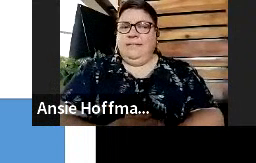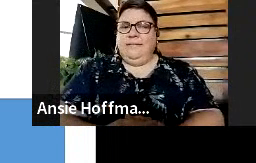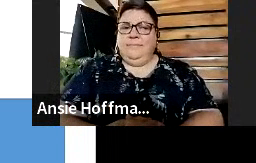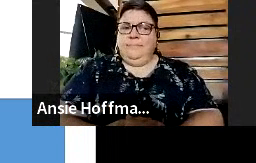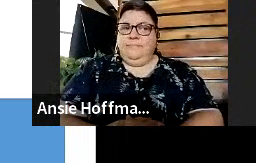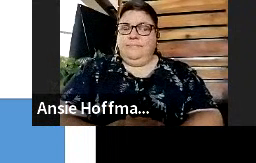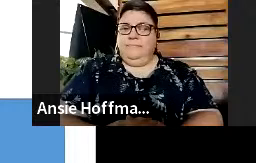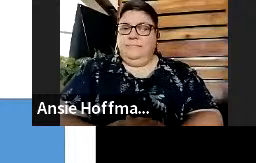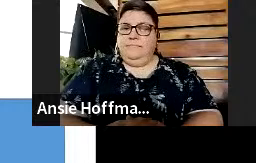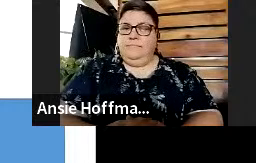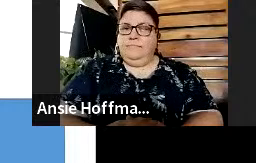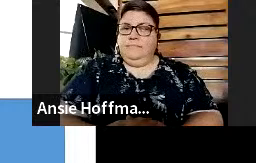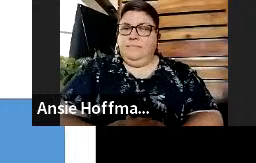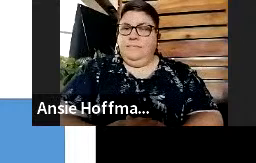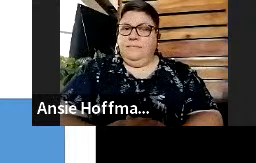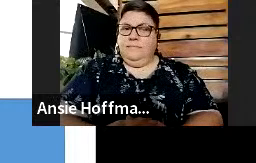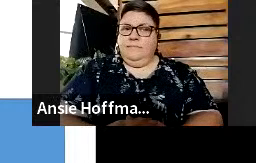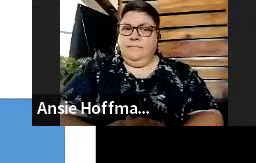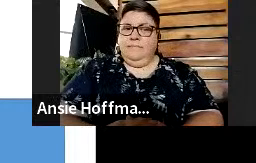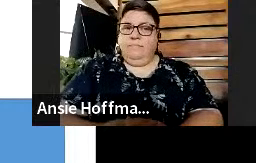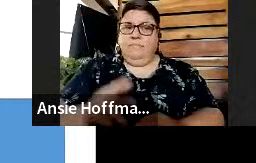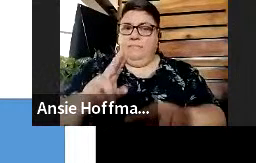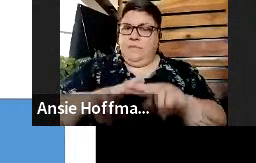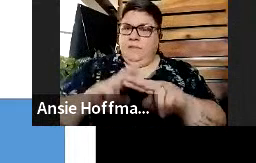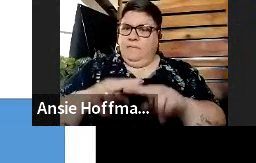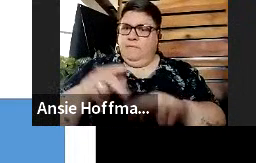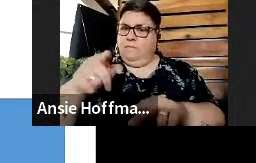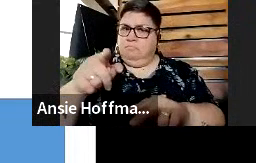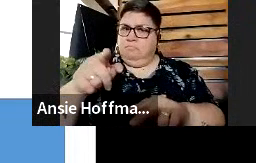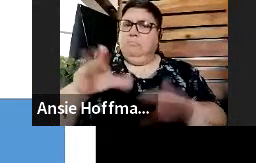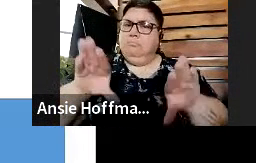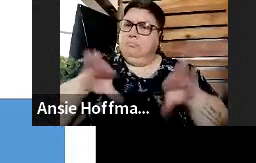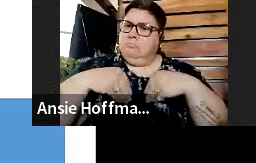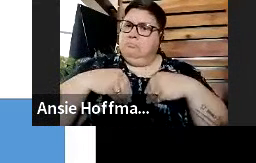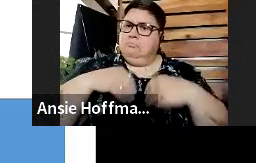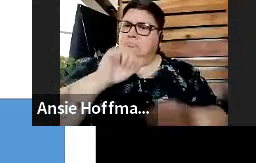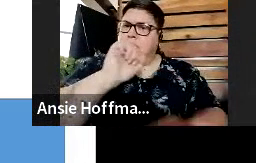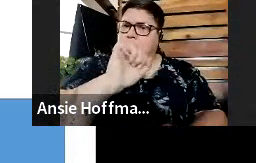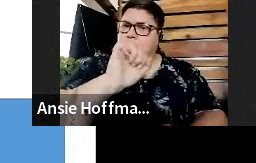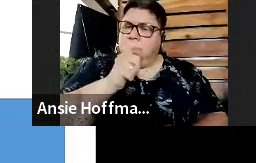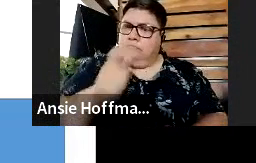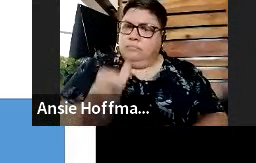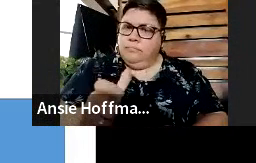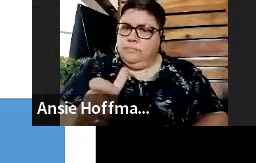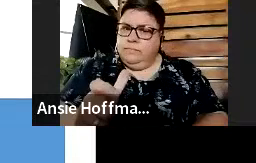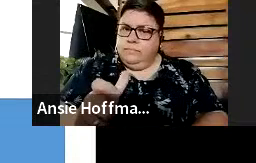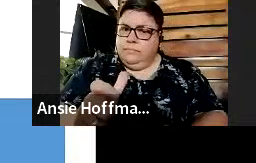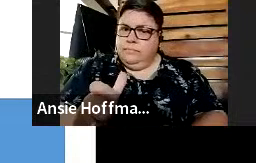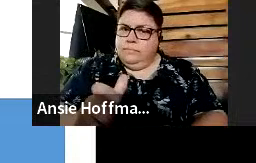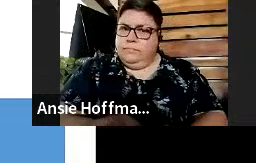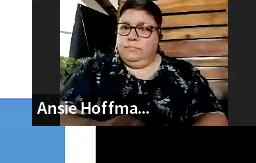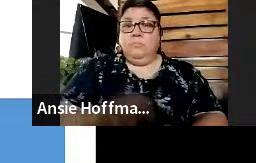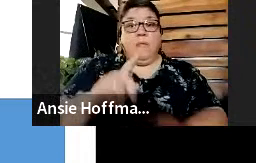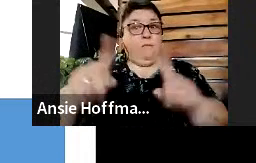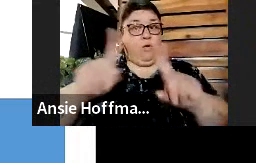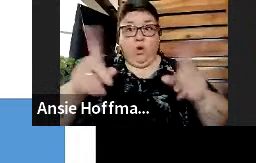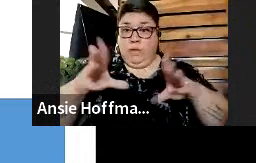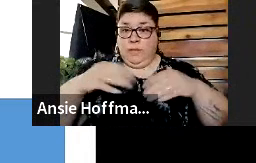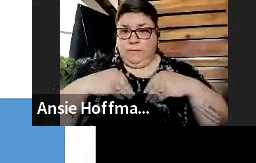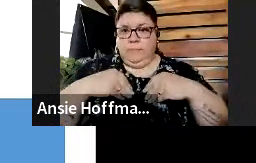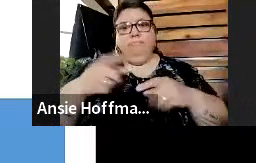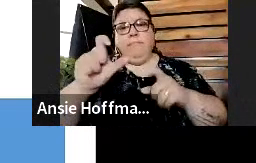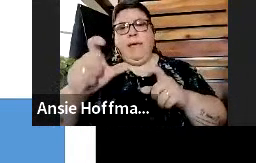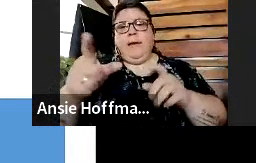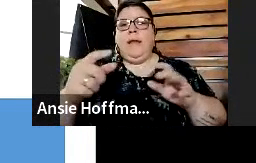are aggrieved by the decisions of the Commissioner, your recourse is to 1, you can appeal the